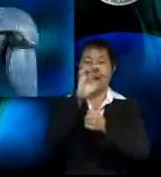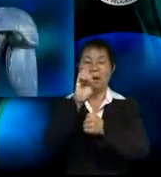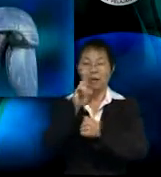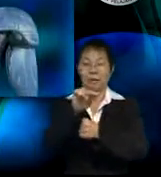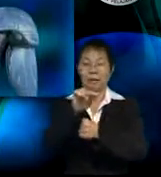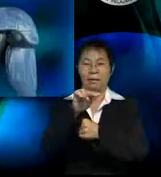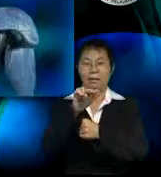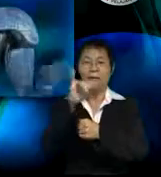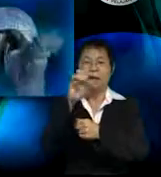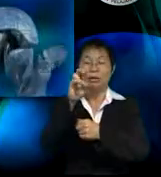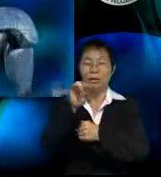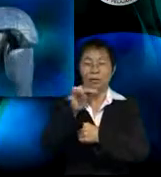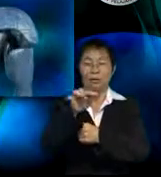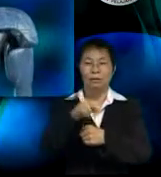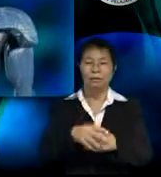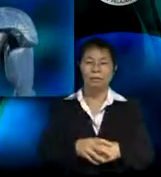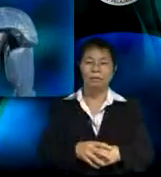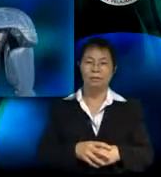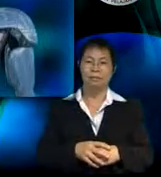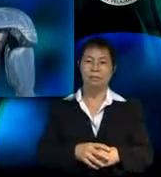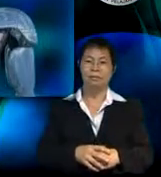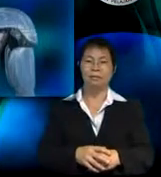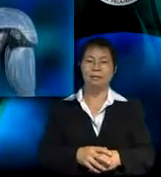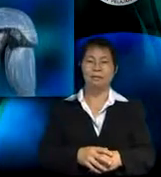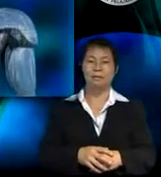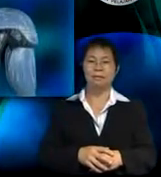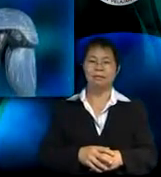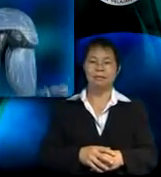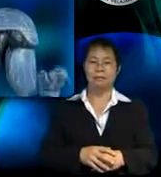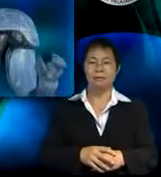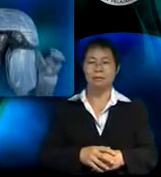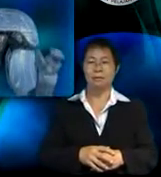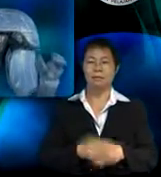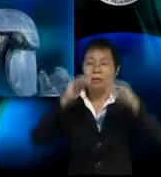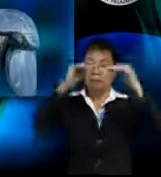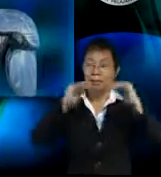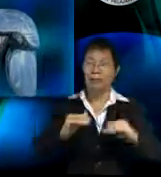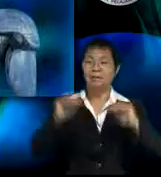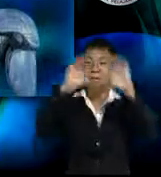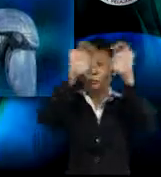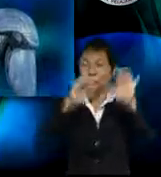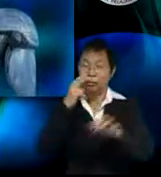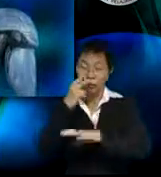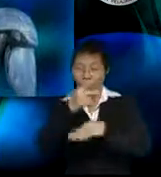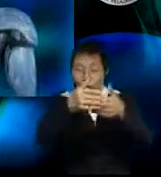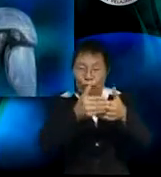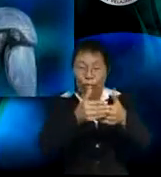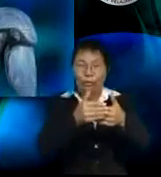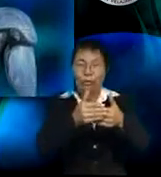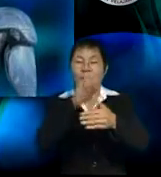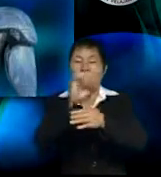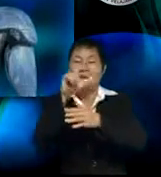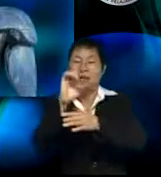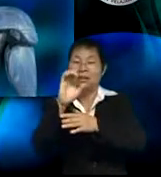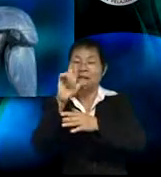move. Very good. In our next experiment, we are going to look more closely at the electrolysis of